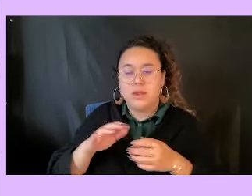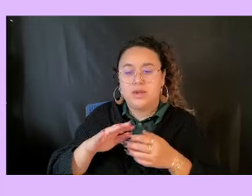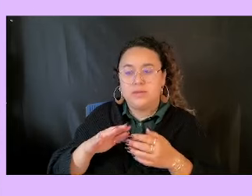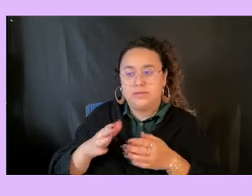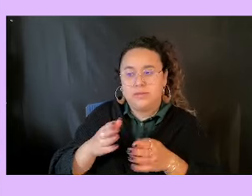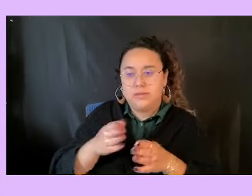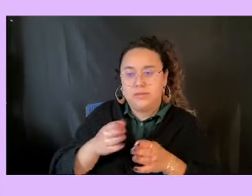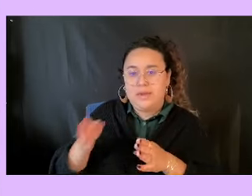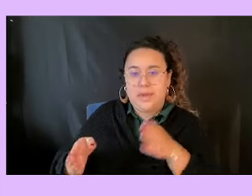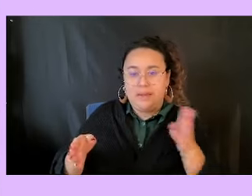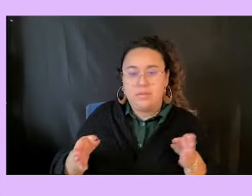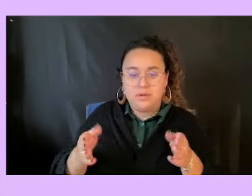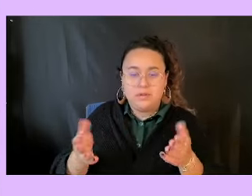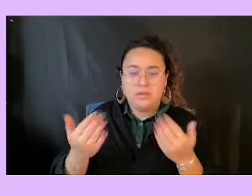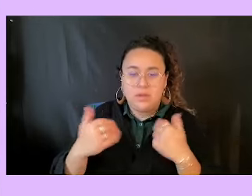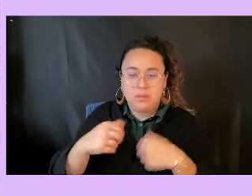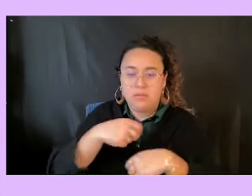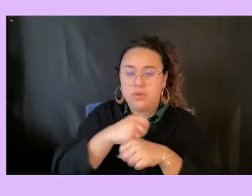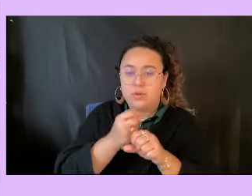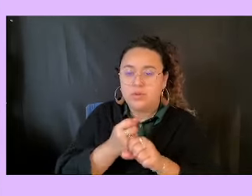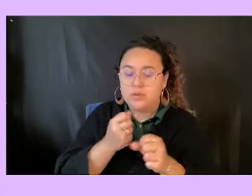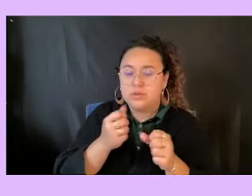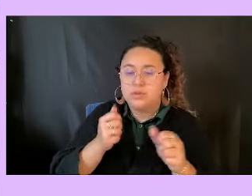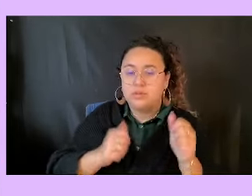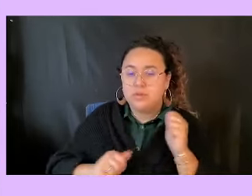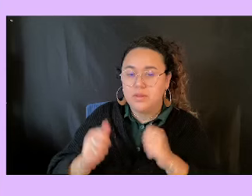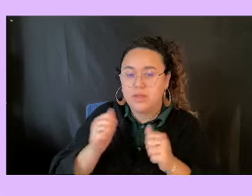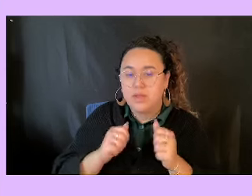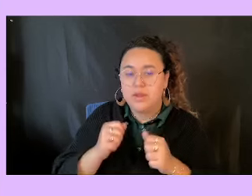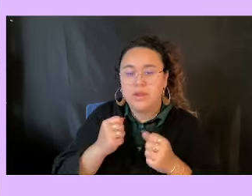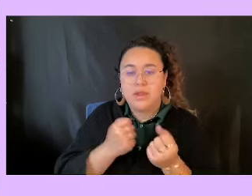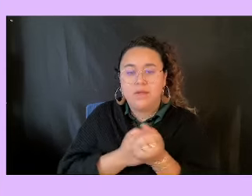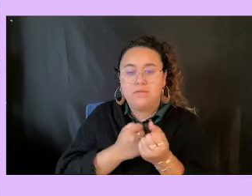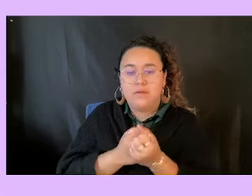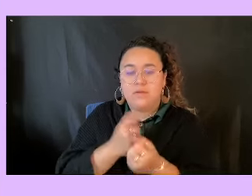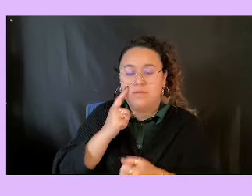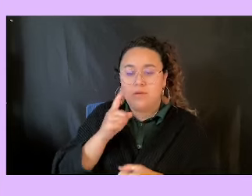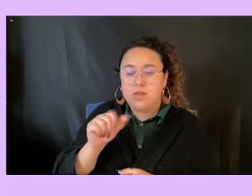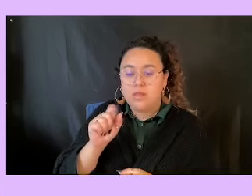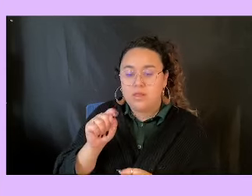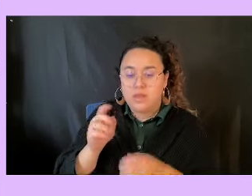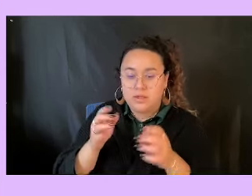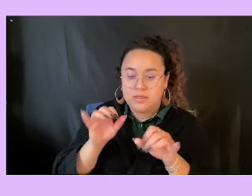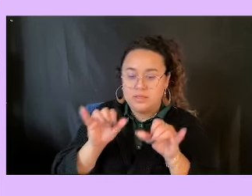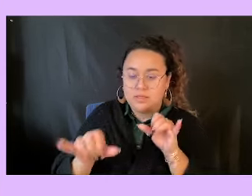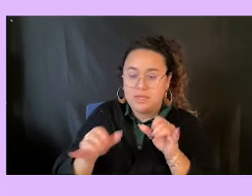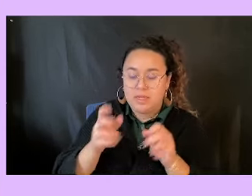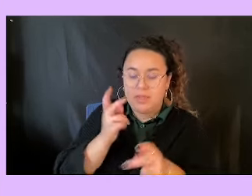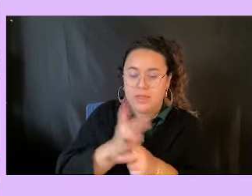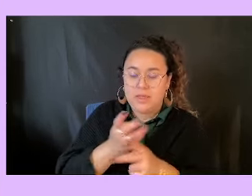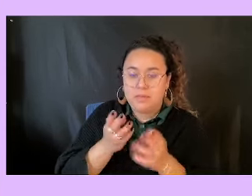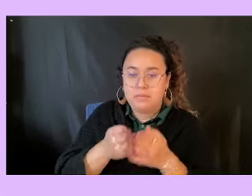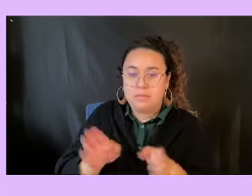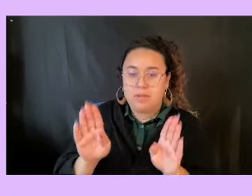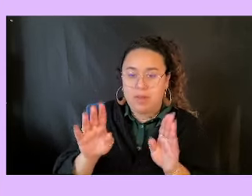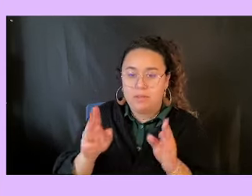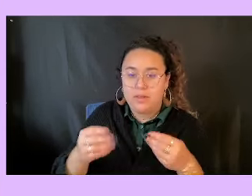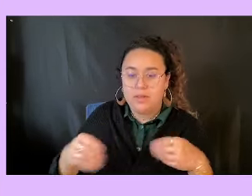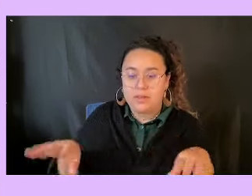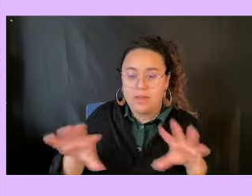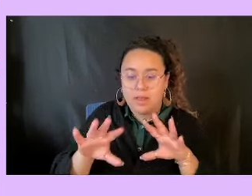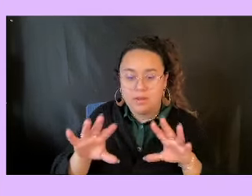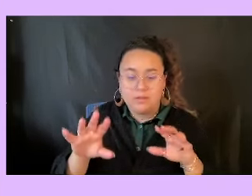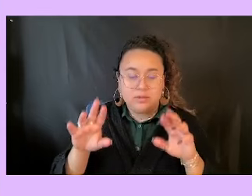and also advocating for the lot itself to remain public land, to ideally be